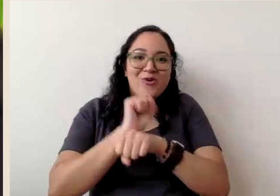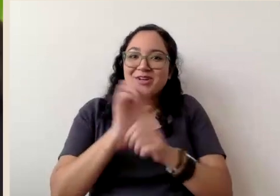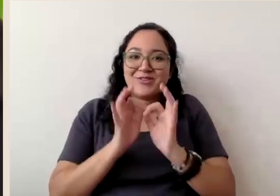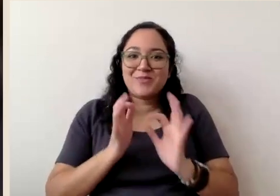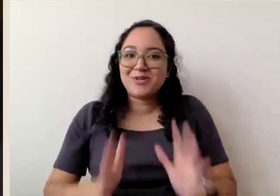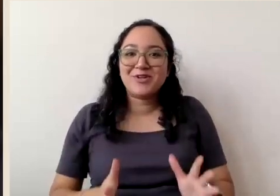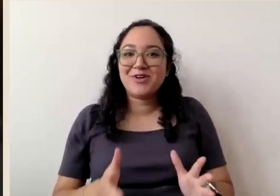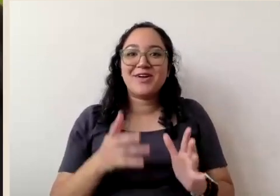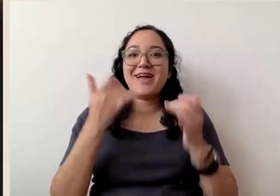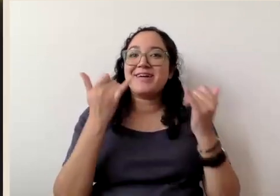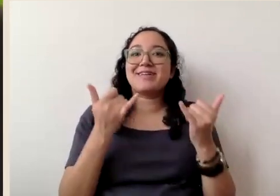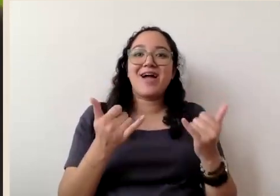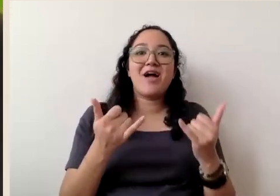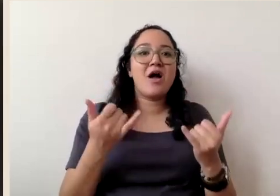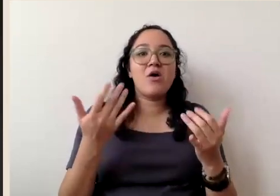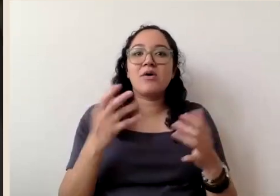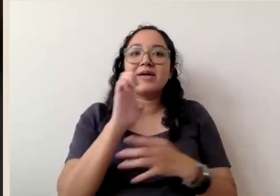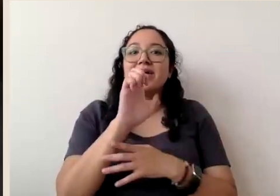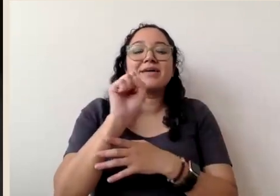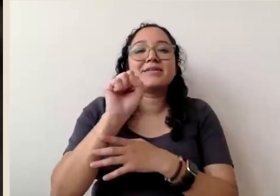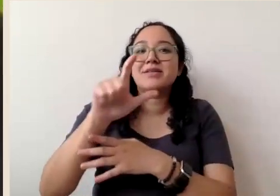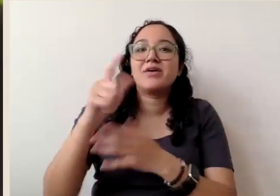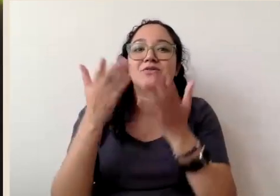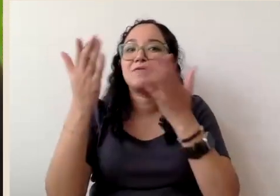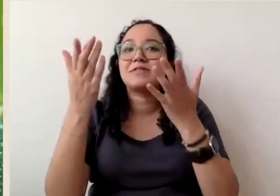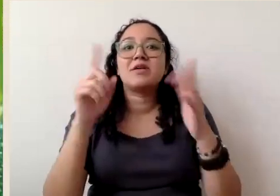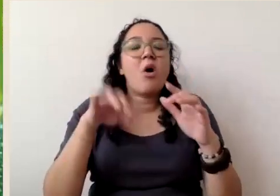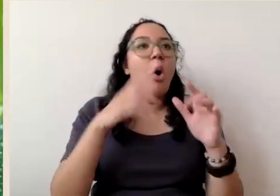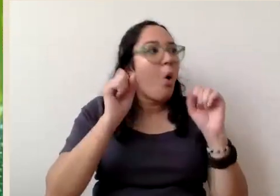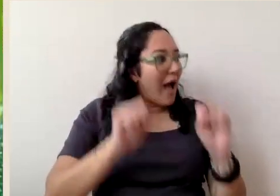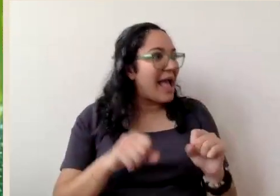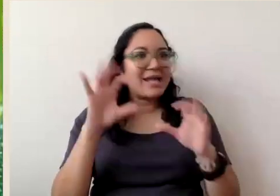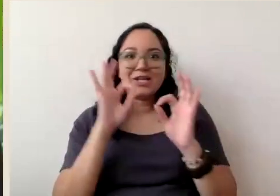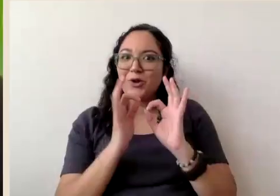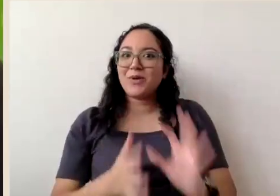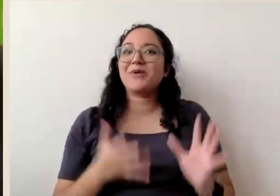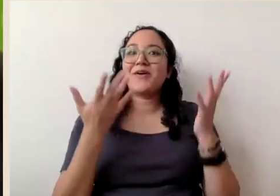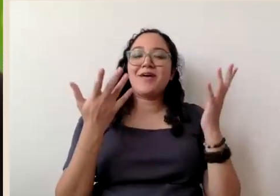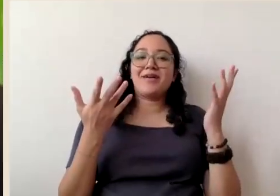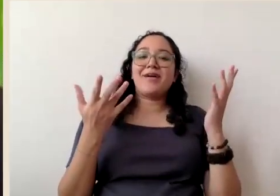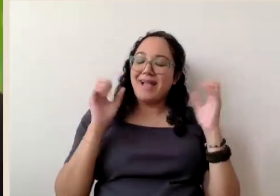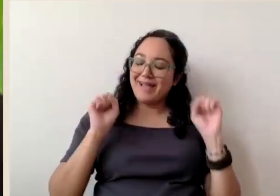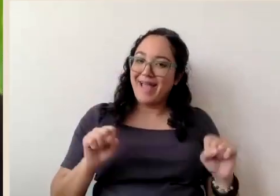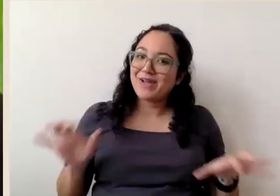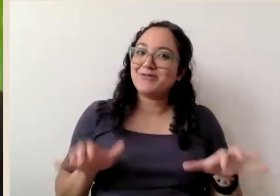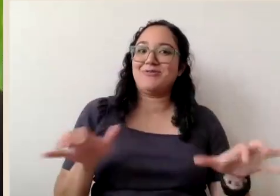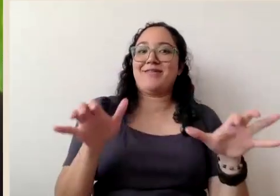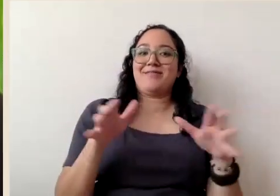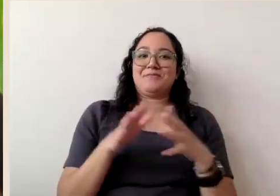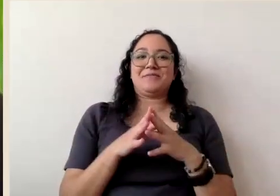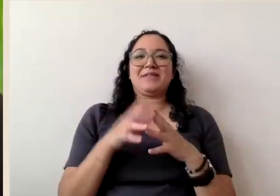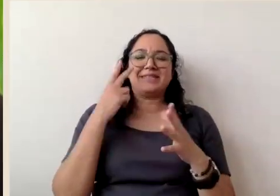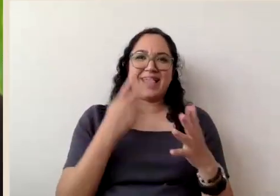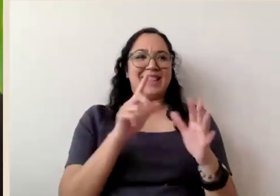out of ESL services. What can I do now? Oh, I can work as an interpreter. This is something I can do. It becomes something where they see